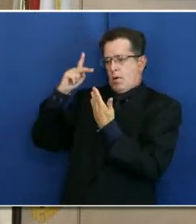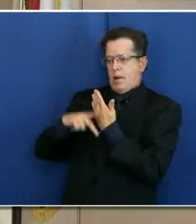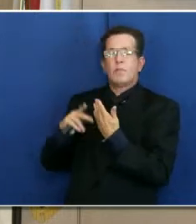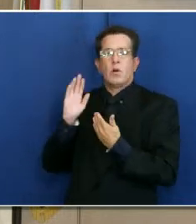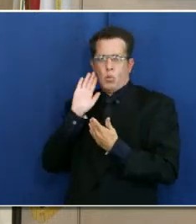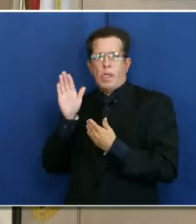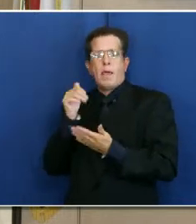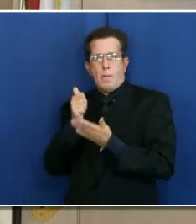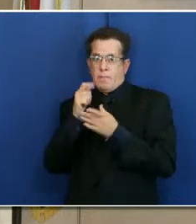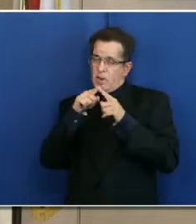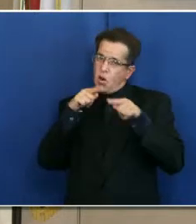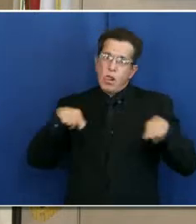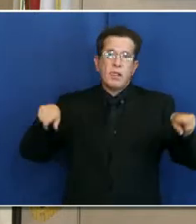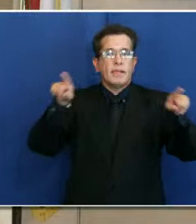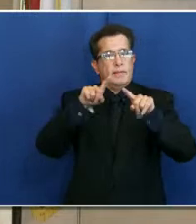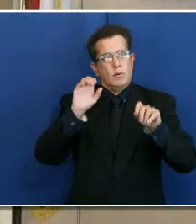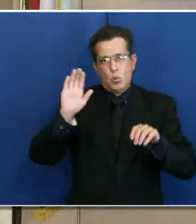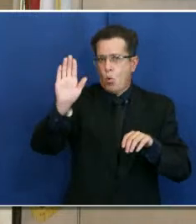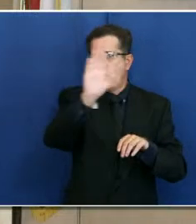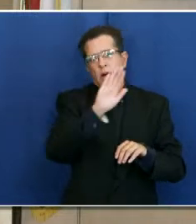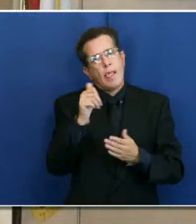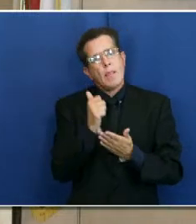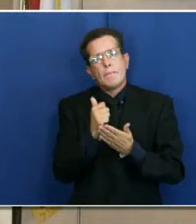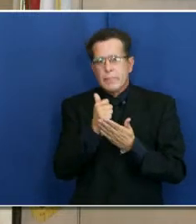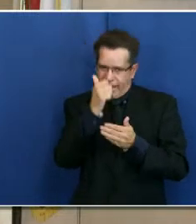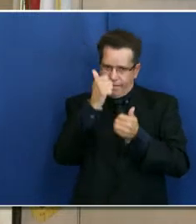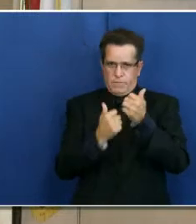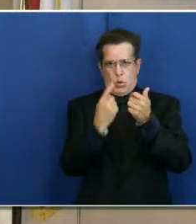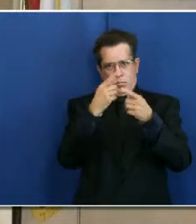to work with us. We have